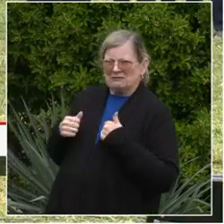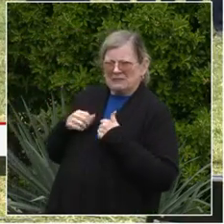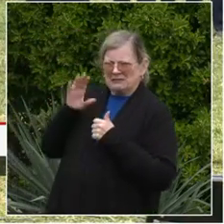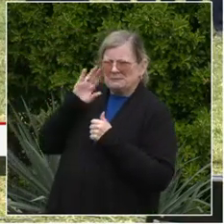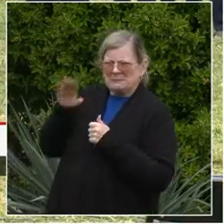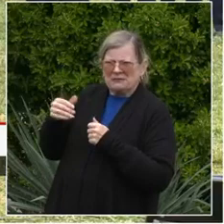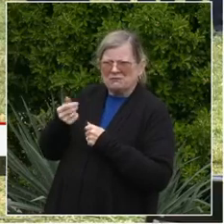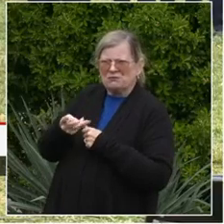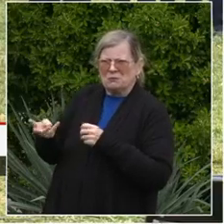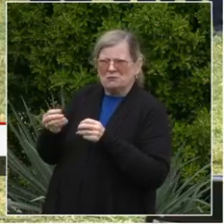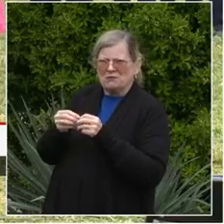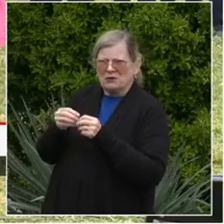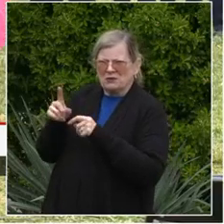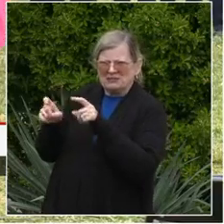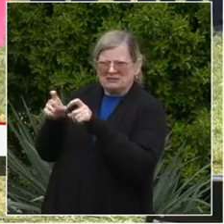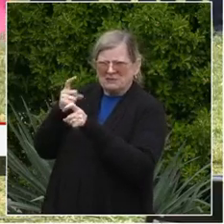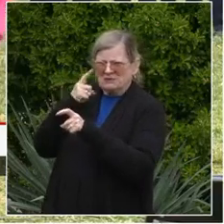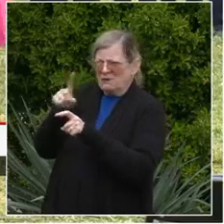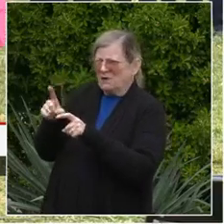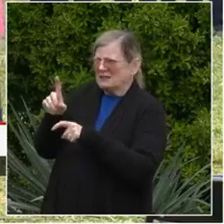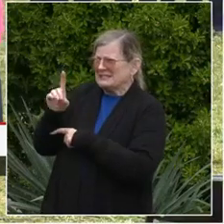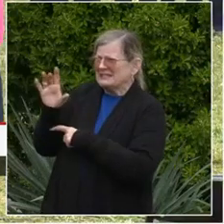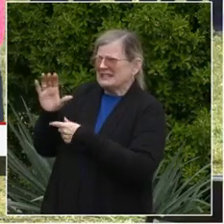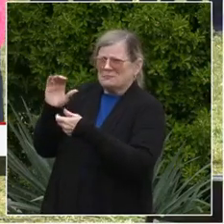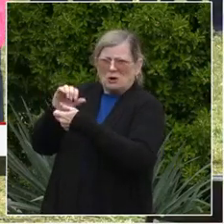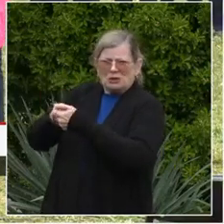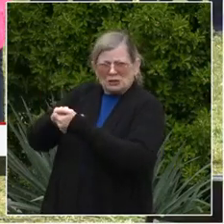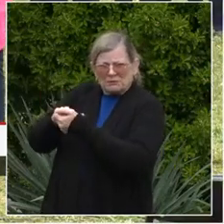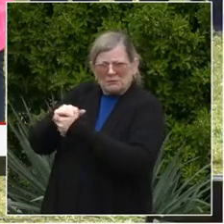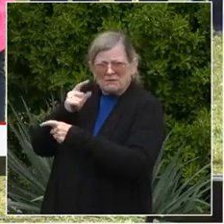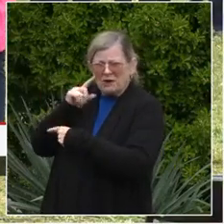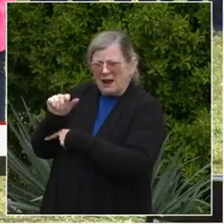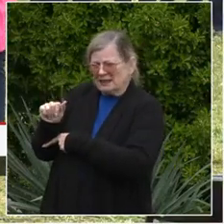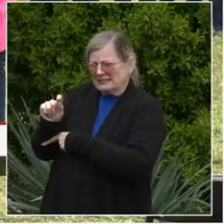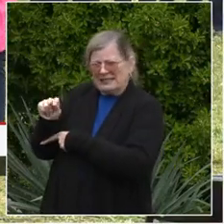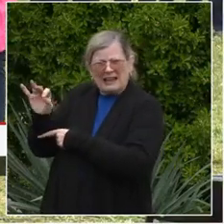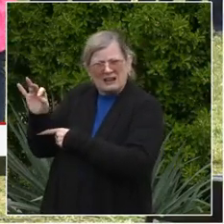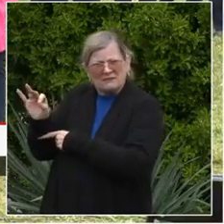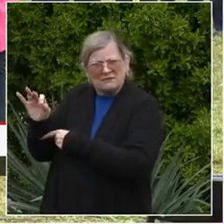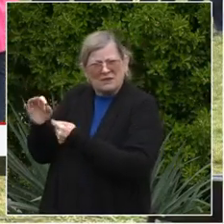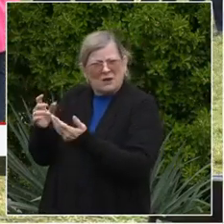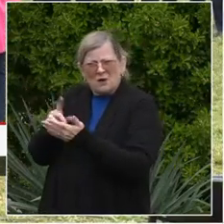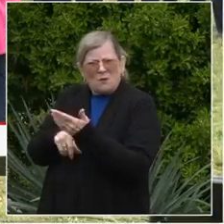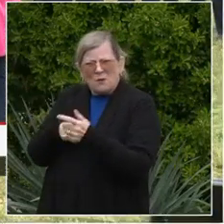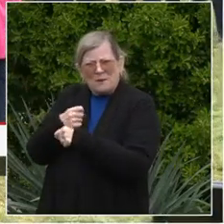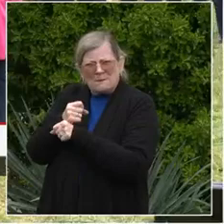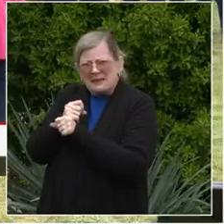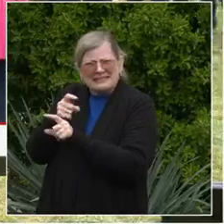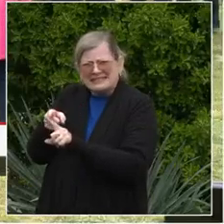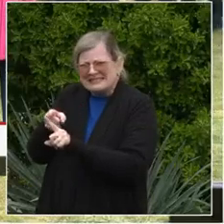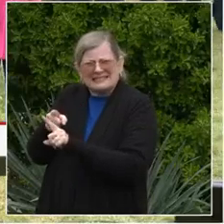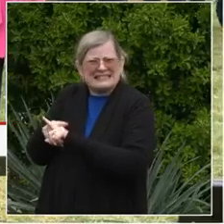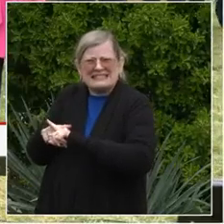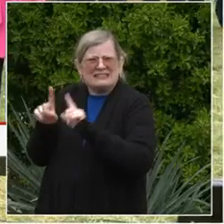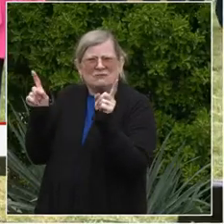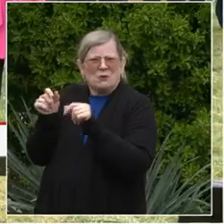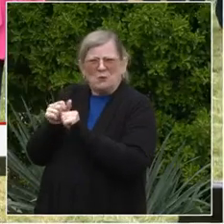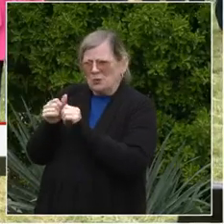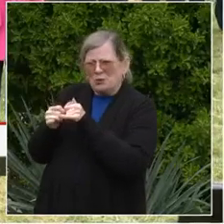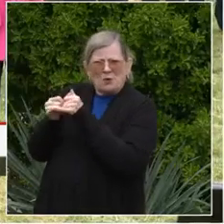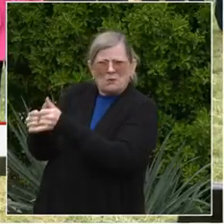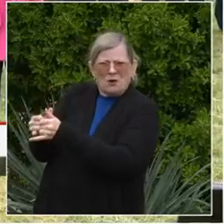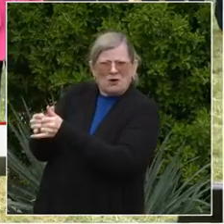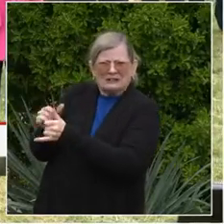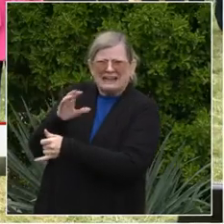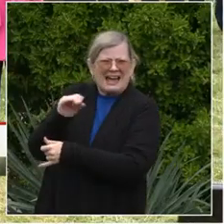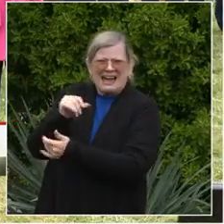questions. I know DC has been in partnership with the ATF for a while now. Is what makes this different with the increased reward and just not